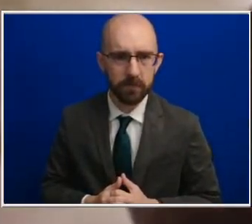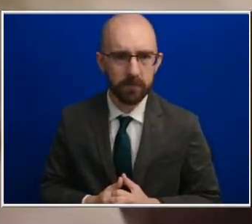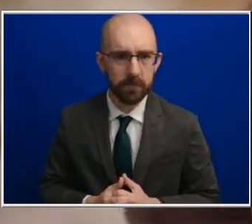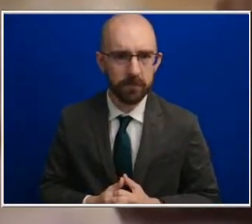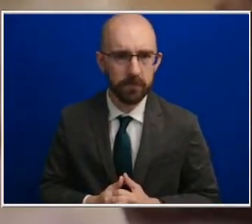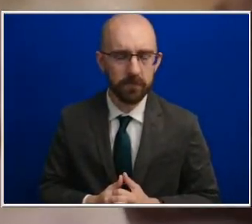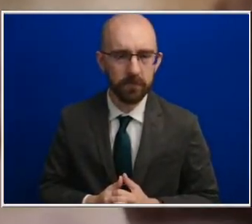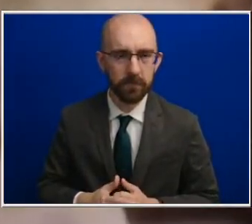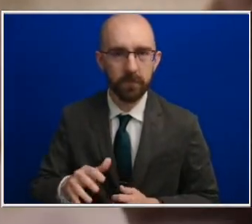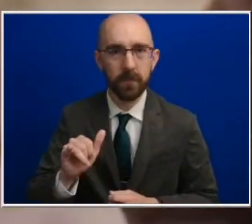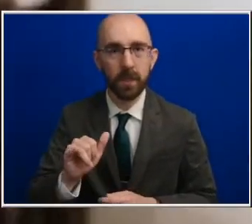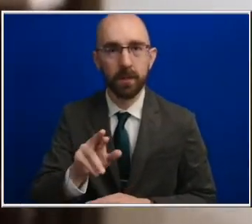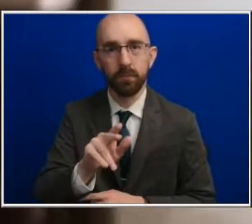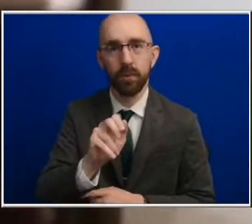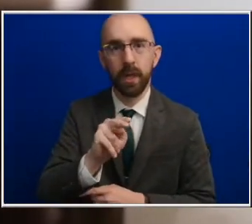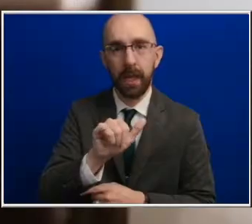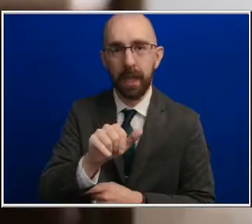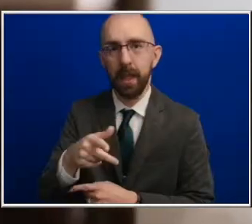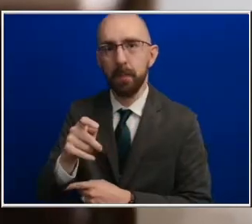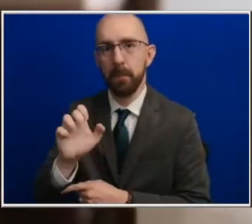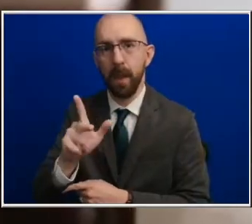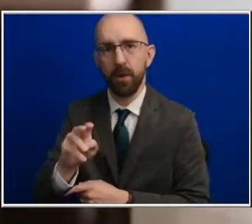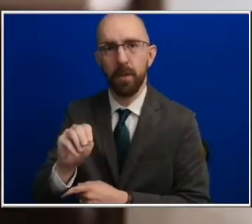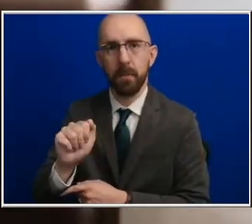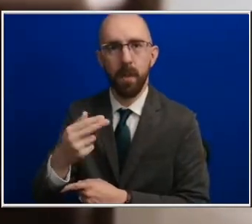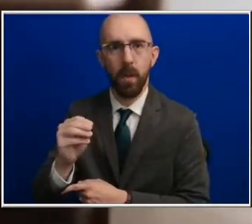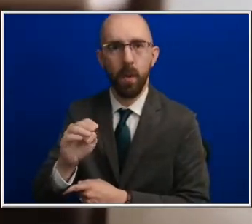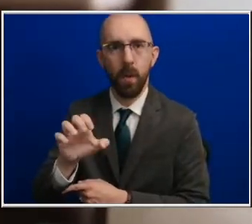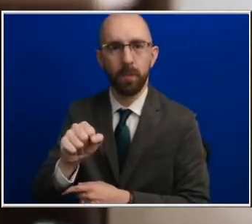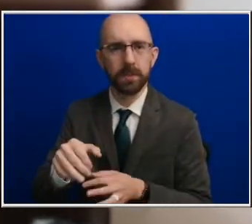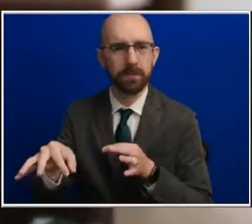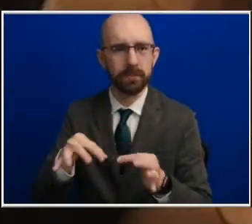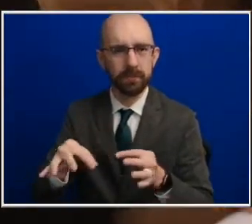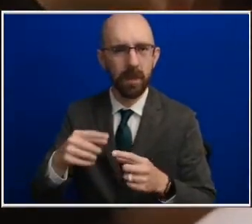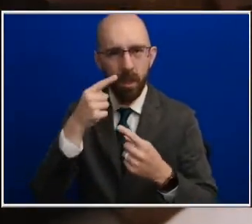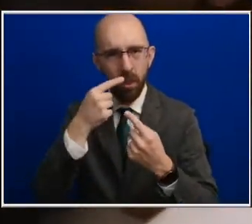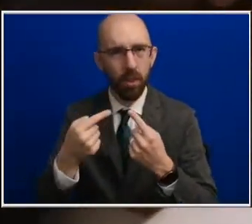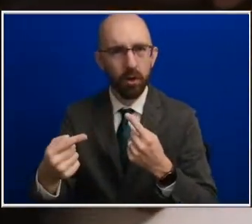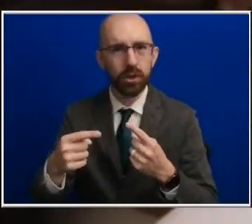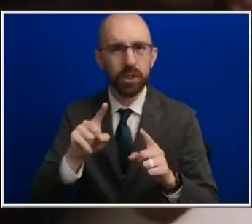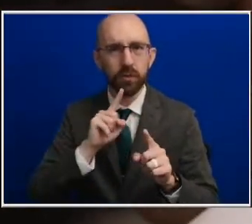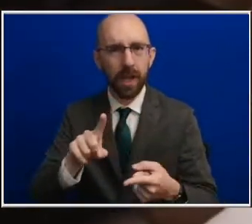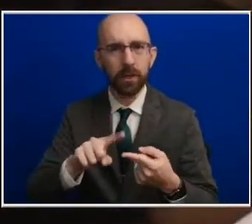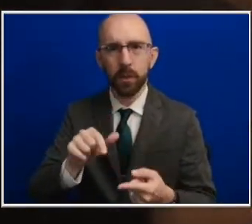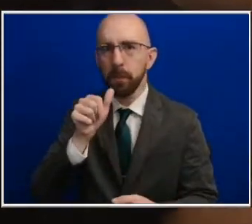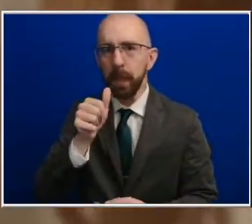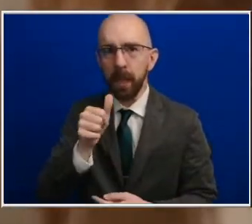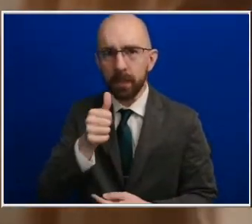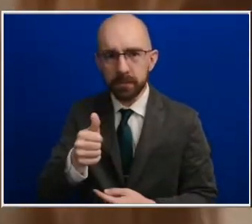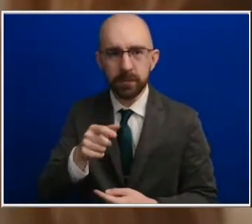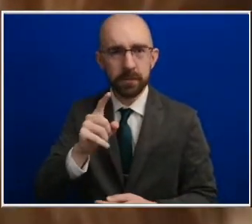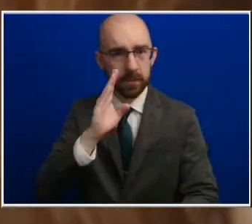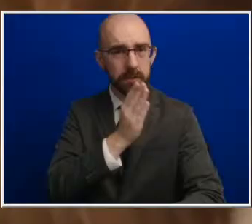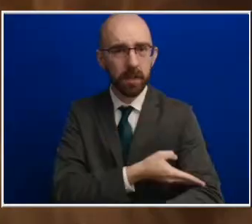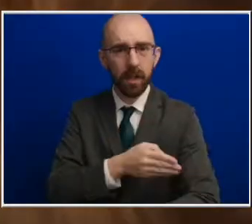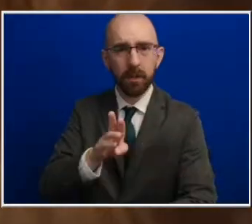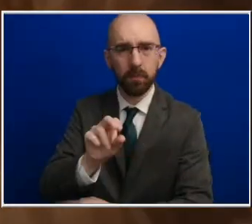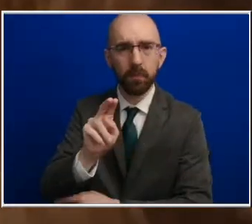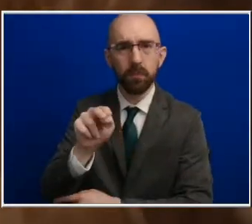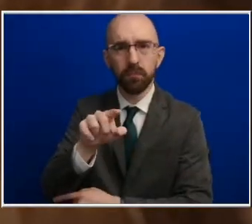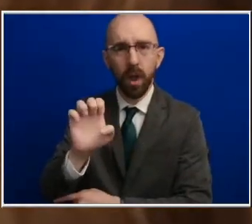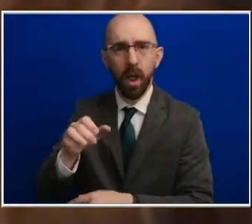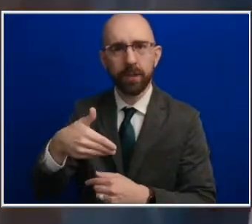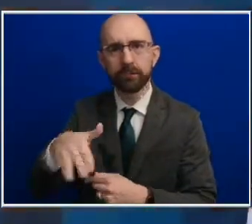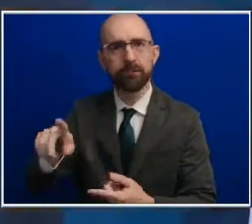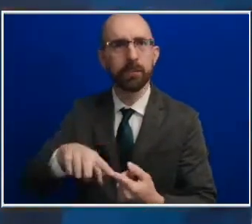That's Brittany and Patrick Mahomes describing the day an allergic reaction to peanuts sent their son, Bronze, to a hospital.